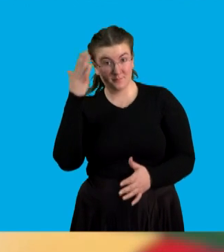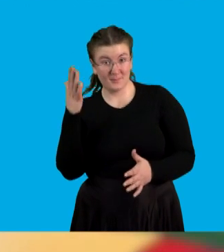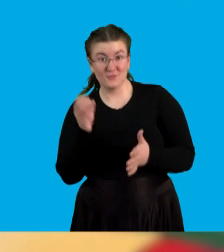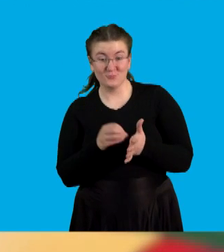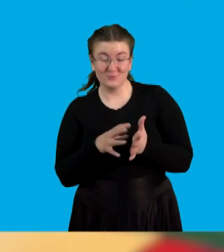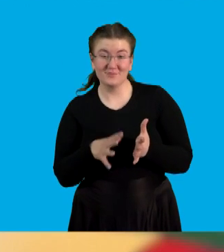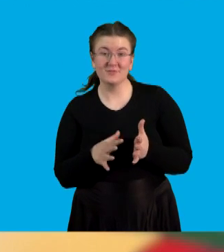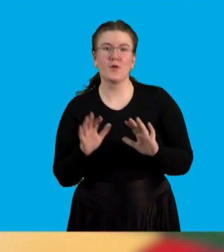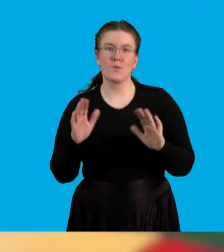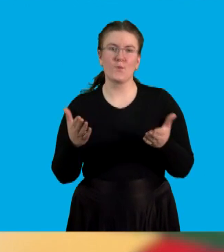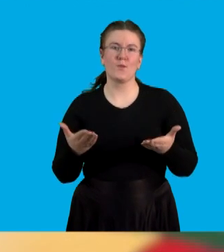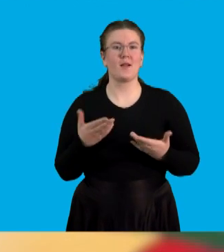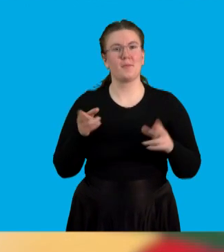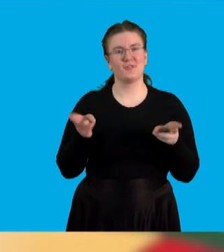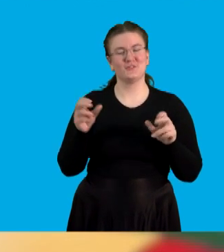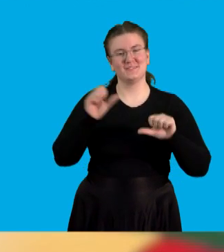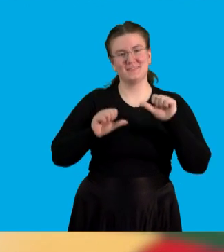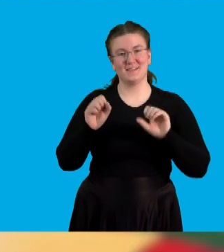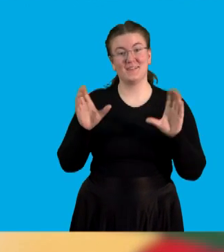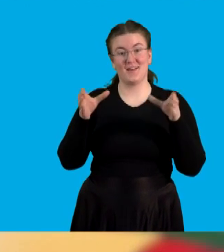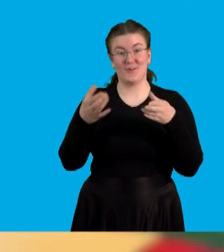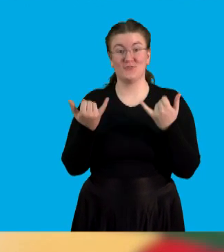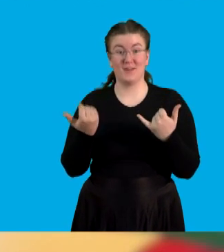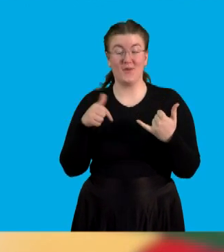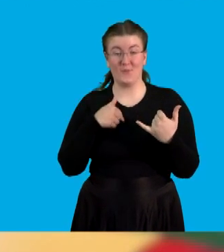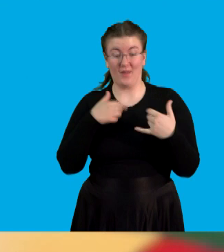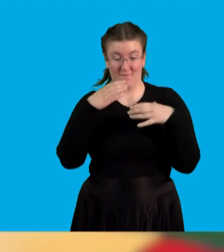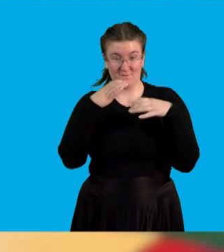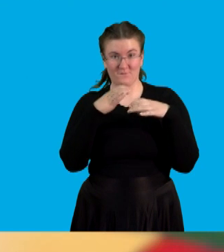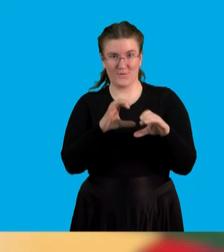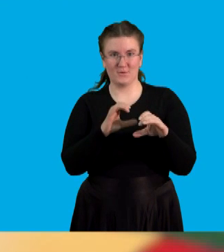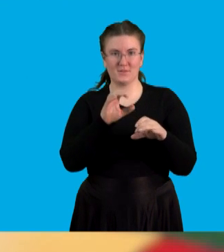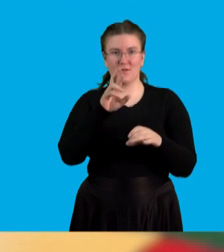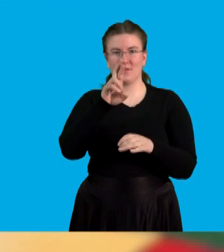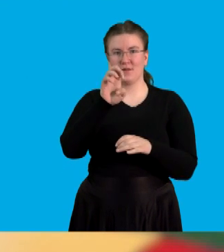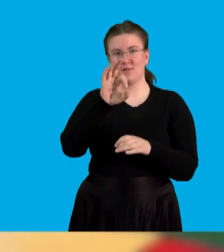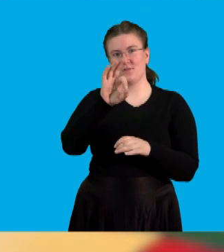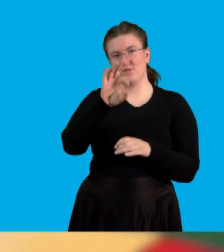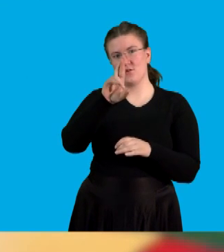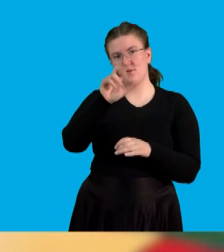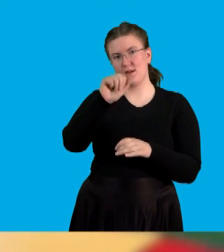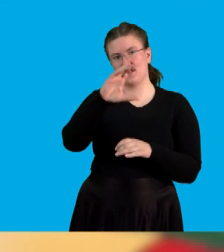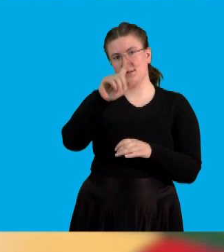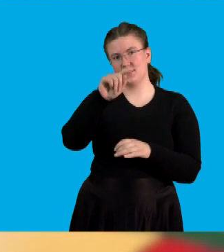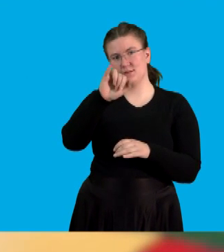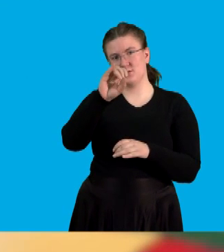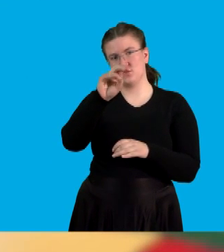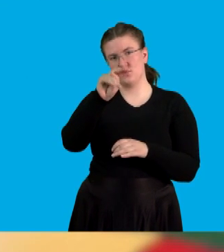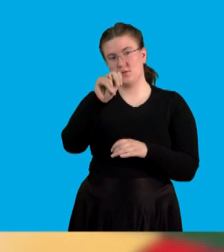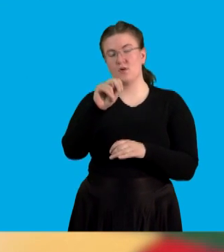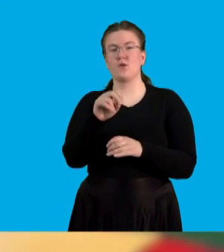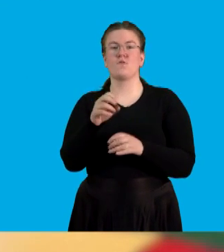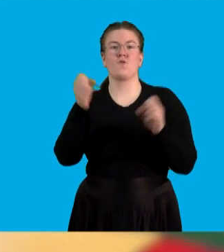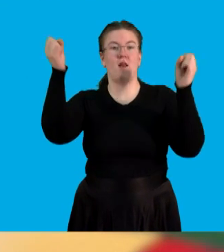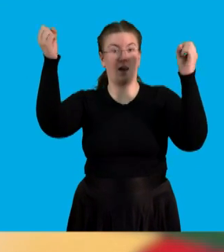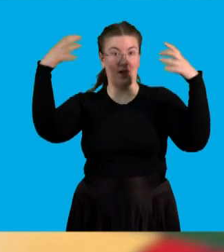Hello learners, and welcome to your natural sciences lesson. So today we're going to be talking about the refraction of light. But before we